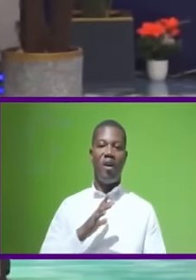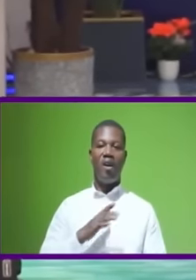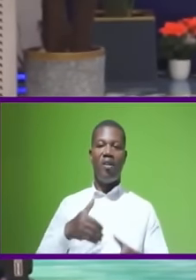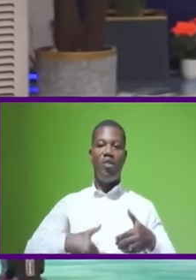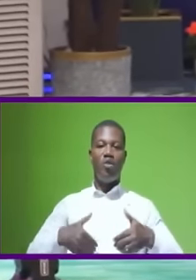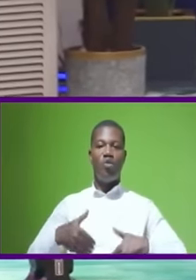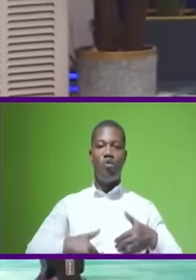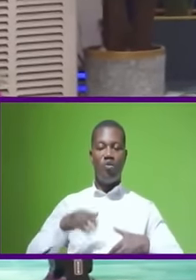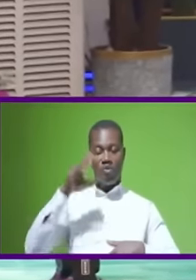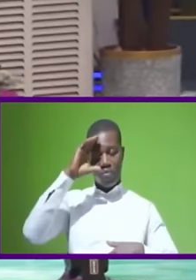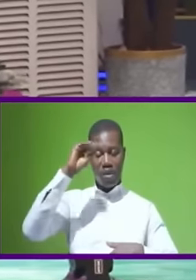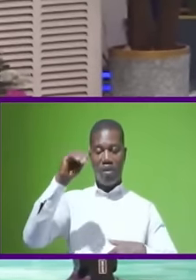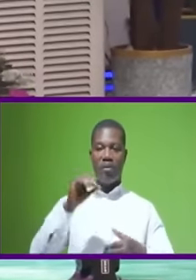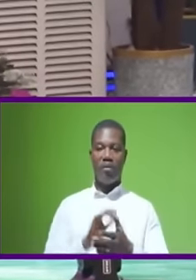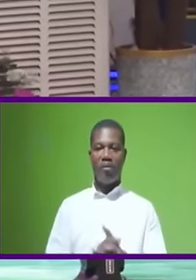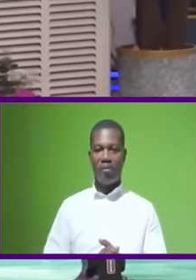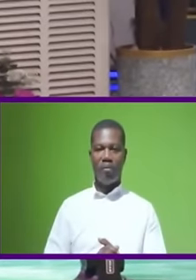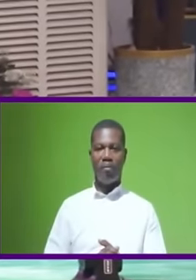man.